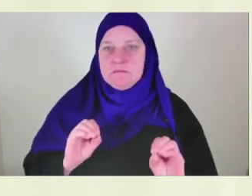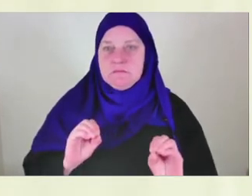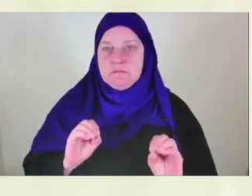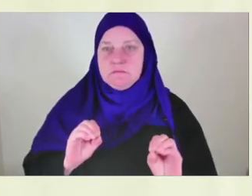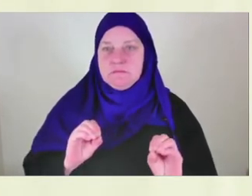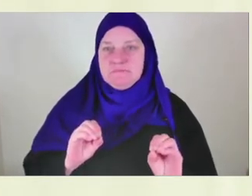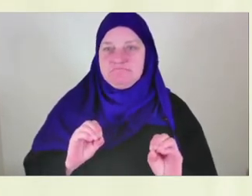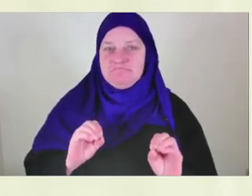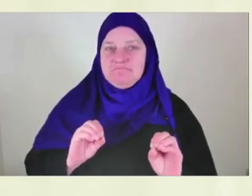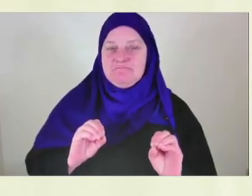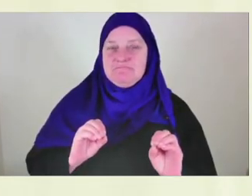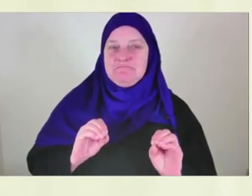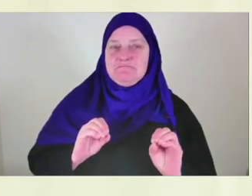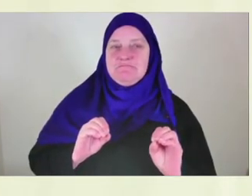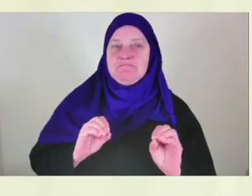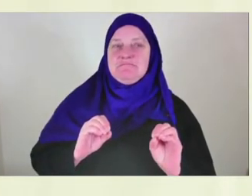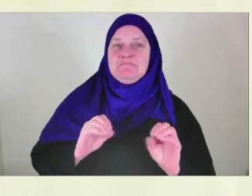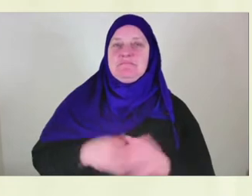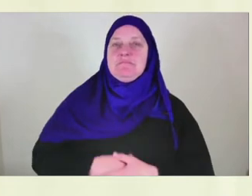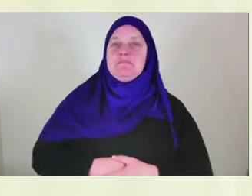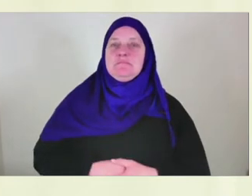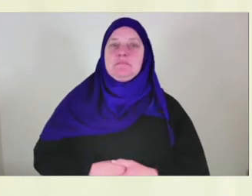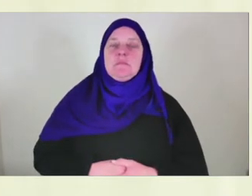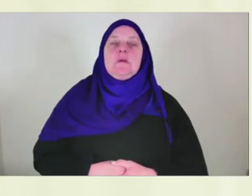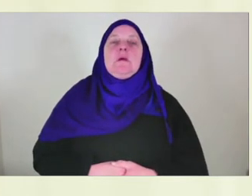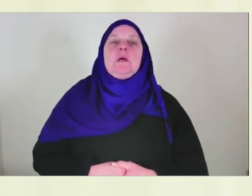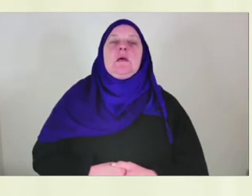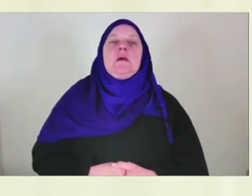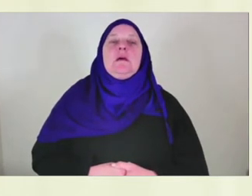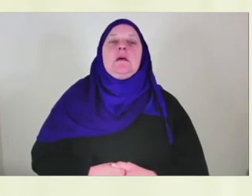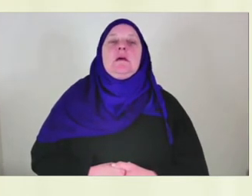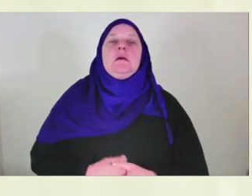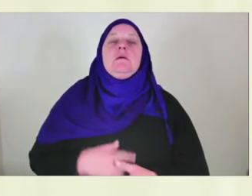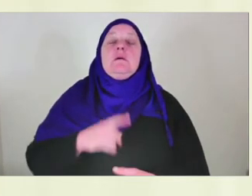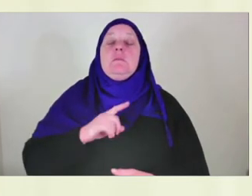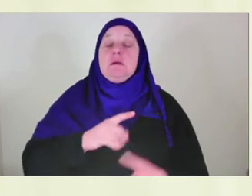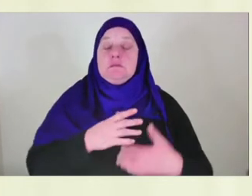he would go get the veggies that they were chucking out,